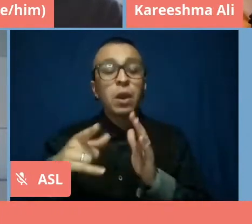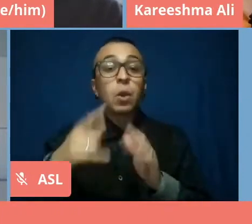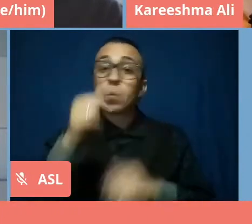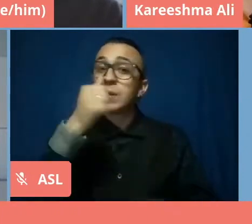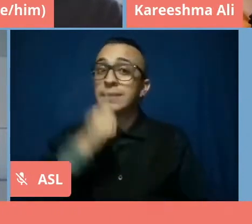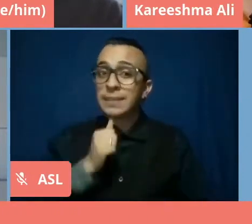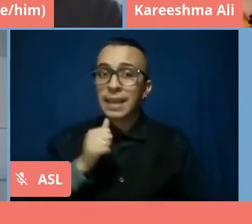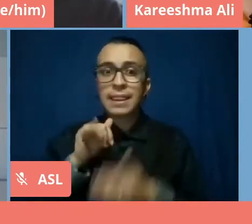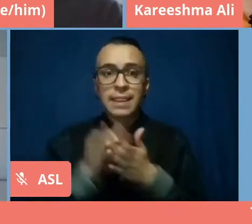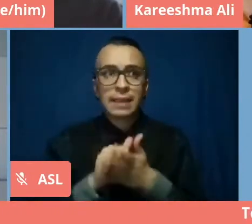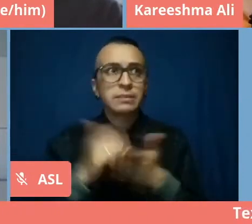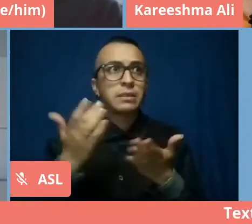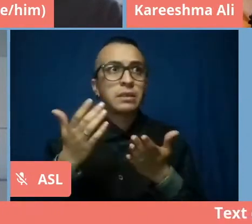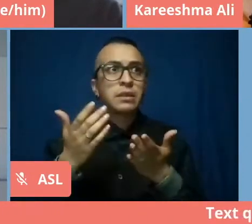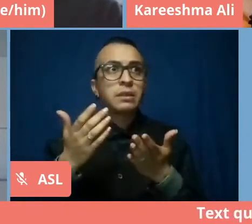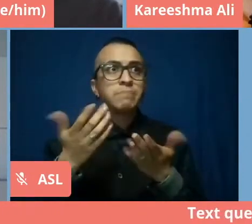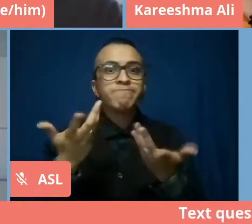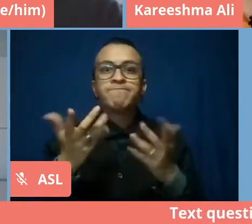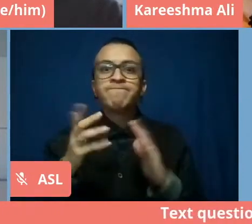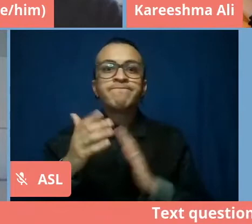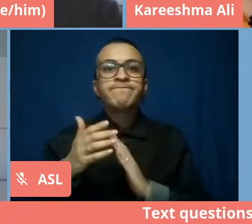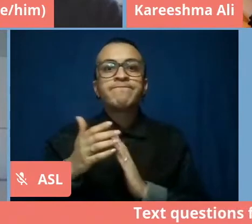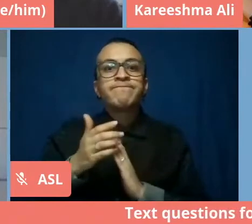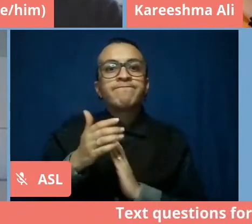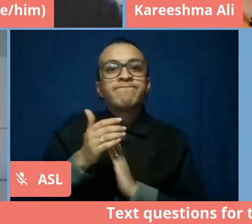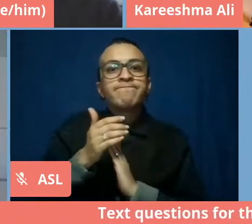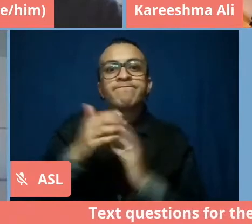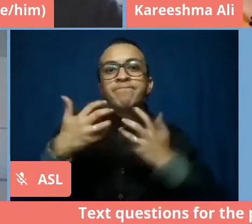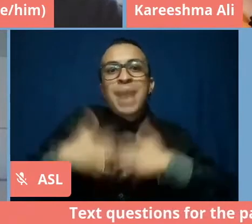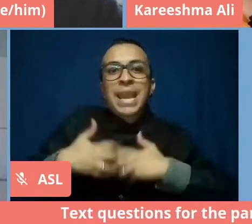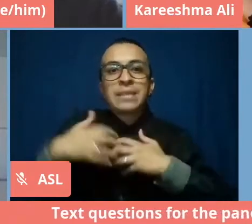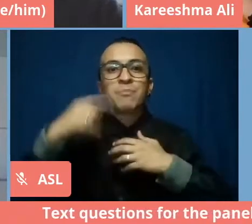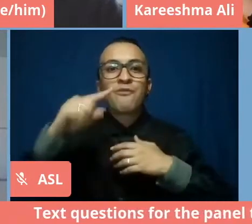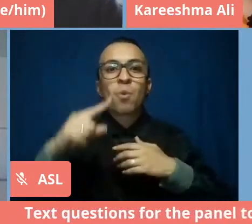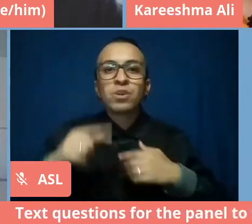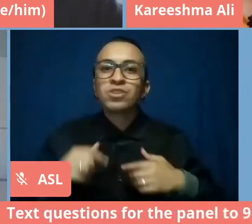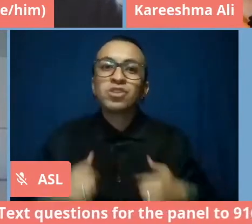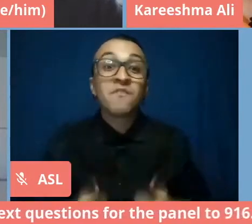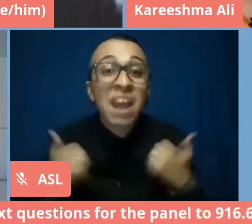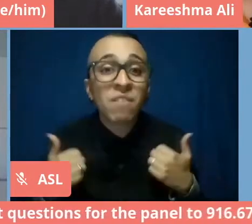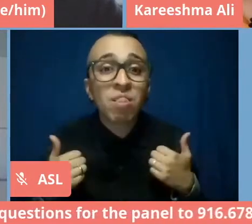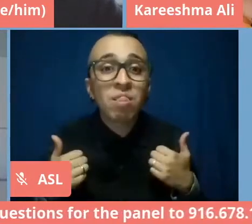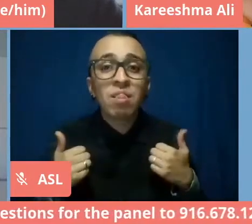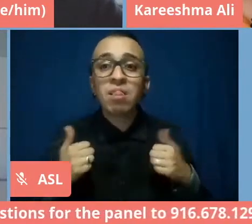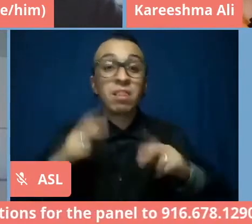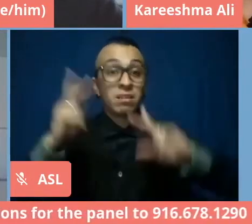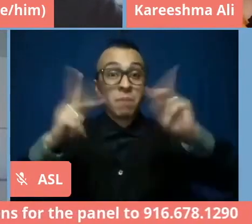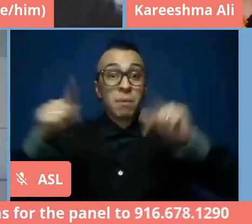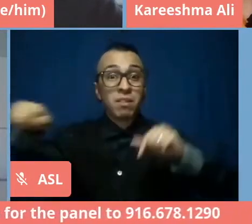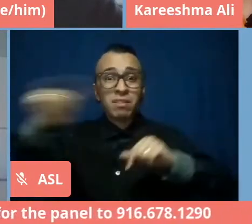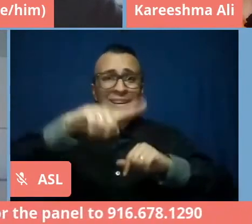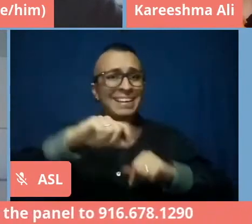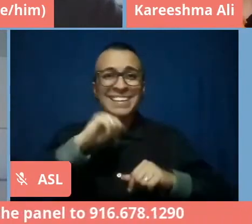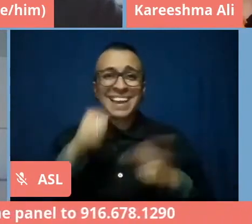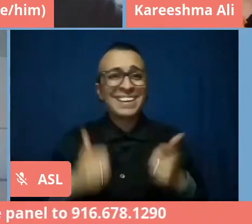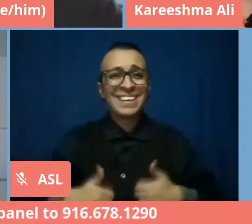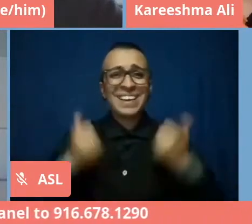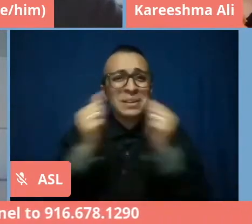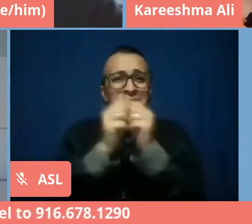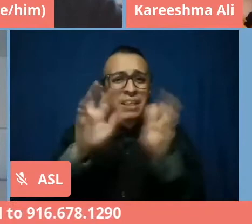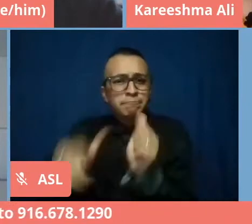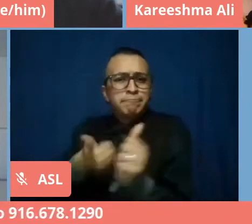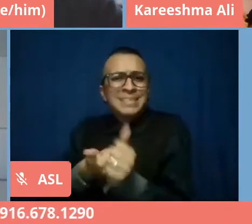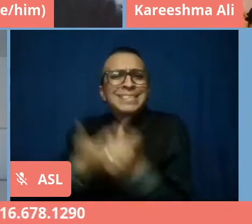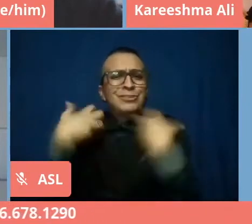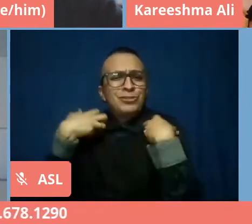of survival. I mean, people didn't get to where they are without having some of that strength from their